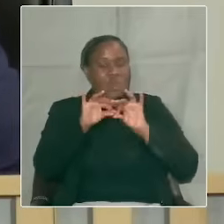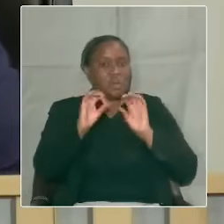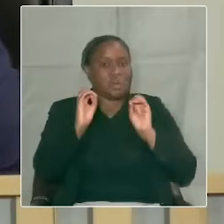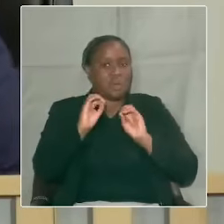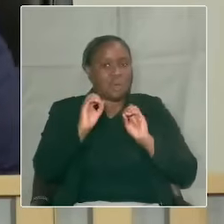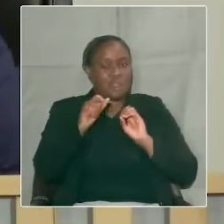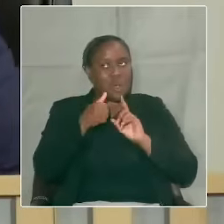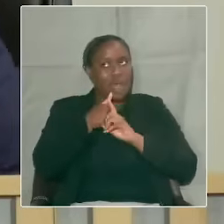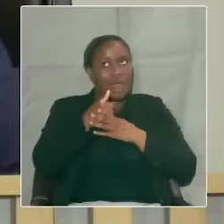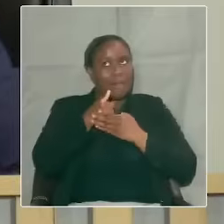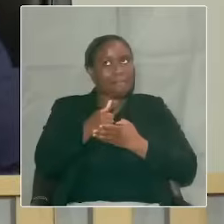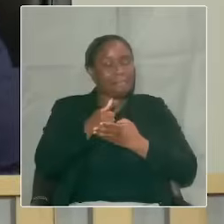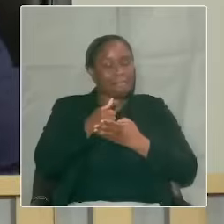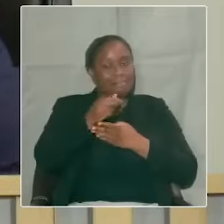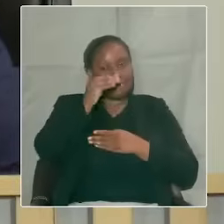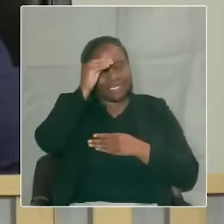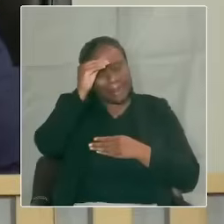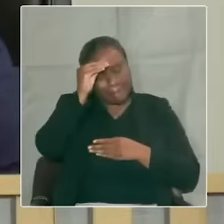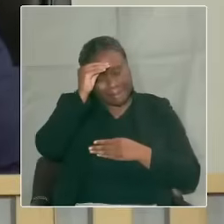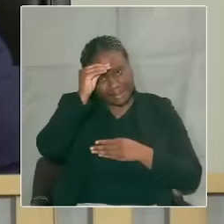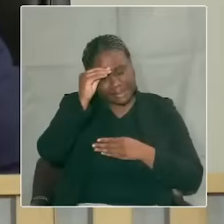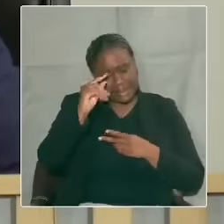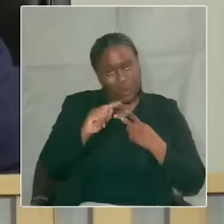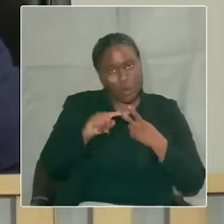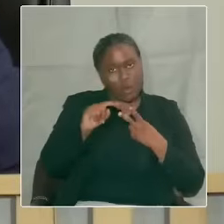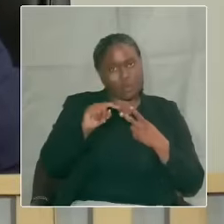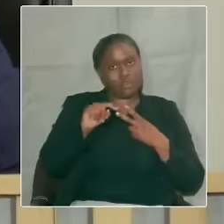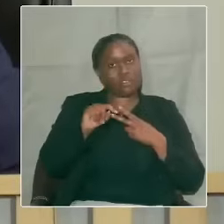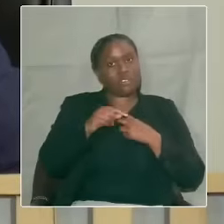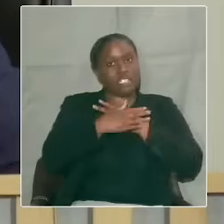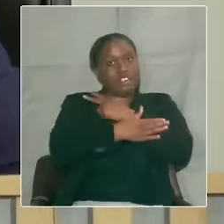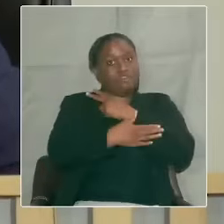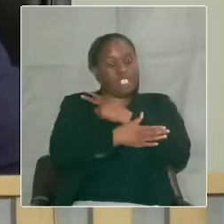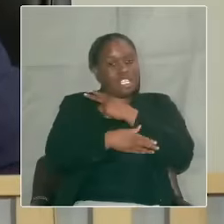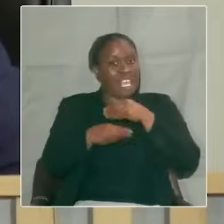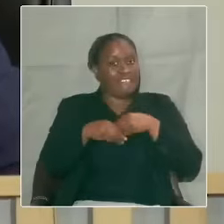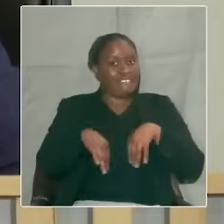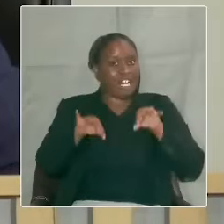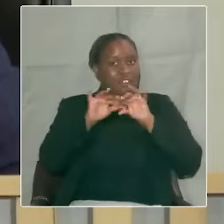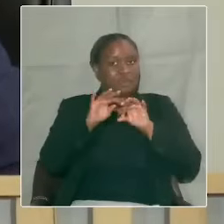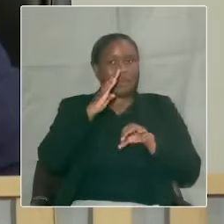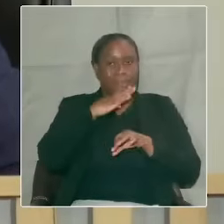SAPS or to the country. I can't recall the exact wording.